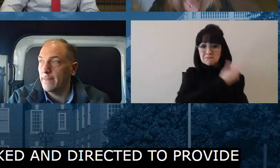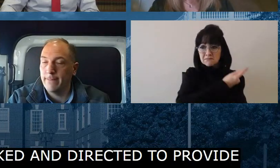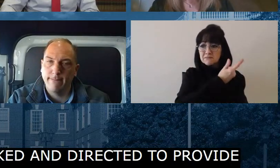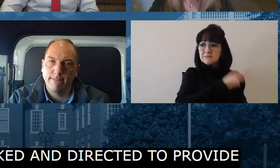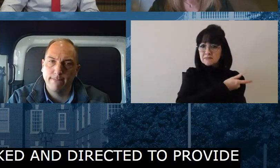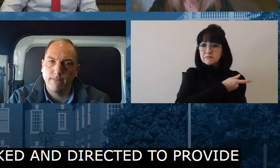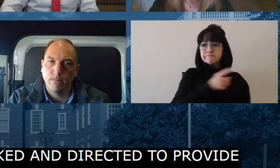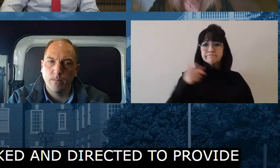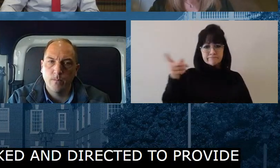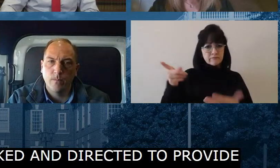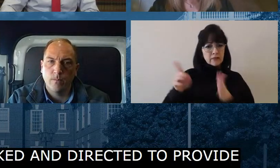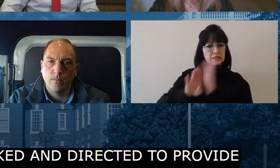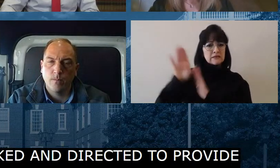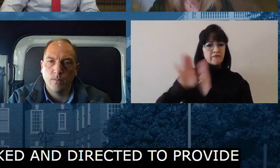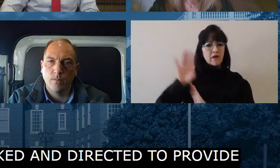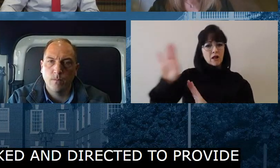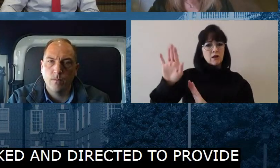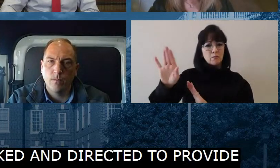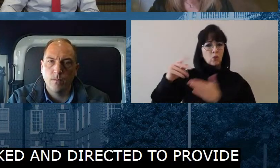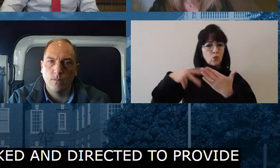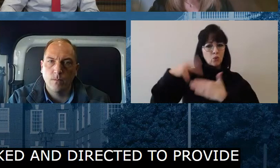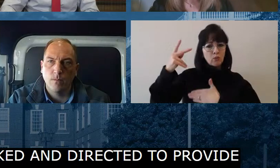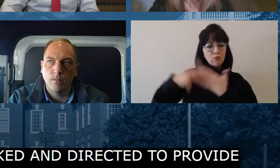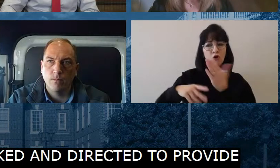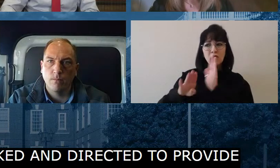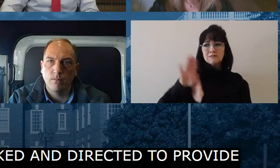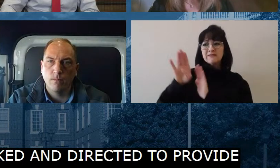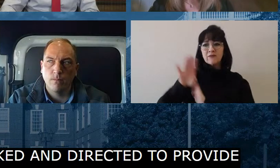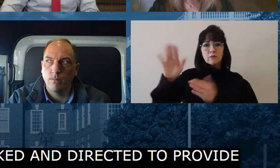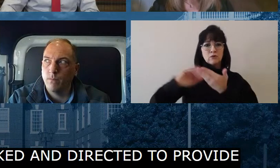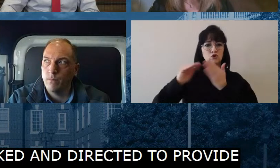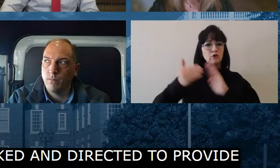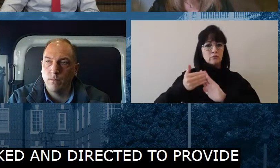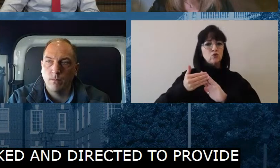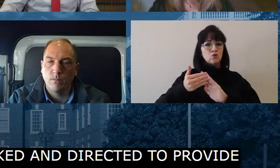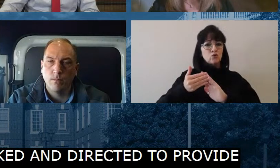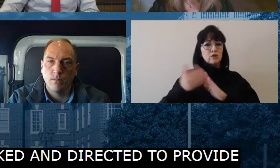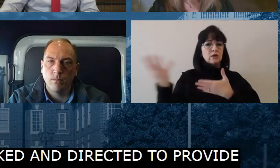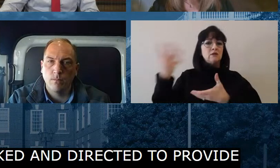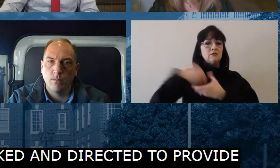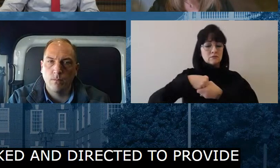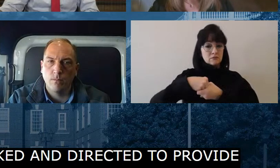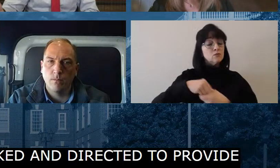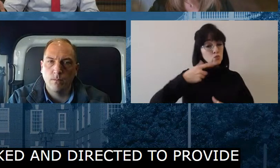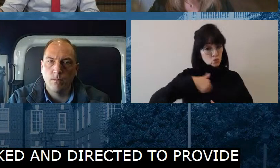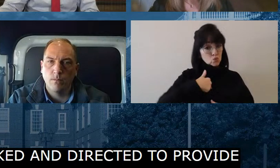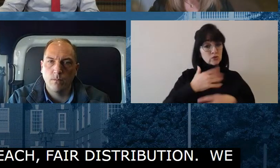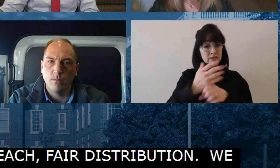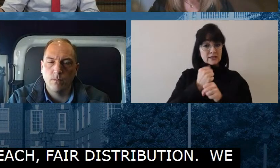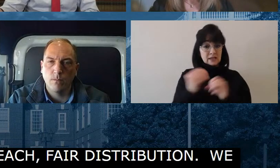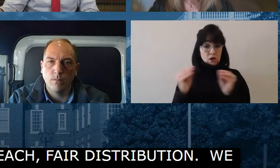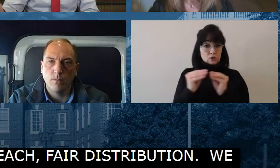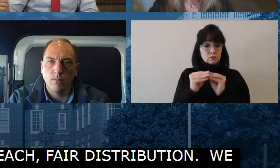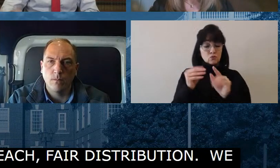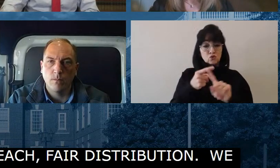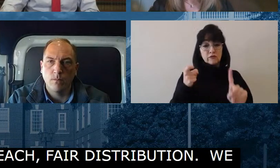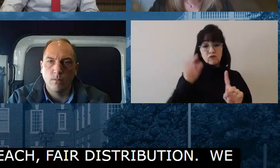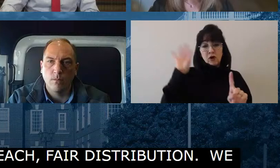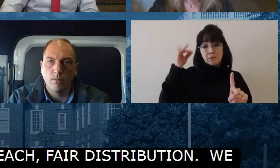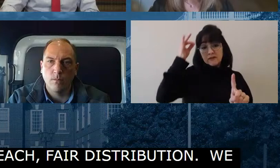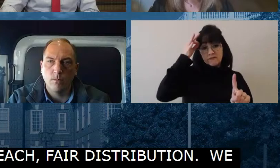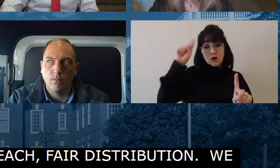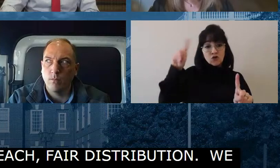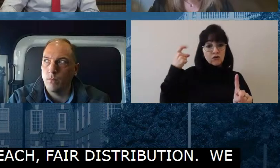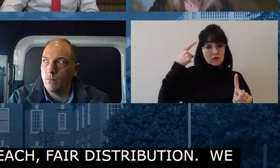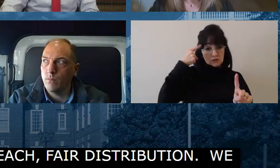outreach, fair distribution. We are getting additional vaccines from the federal government, as I mentioned before,